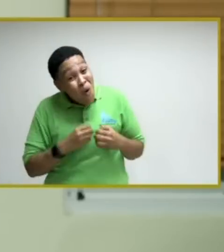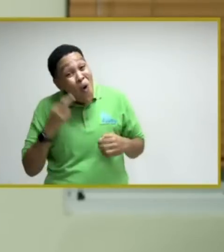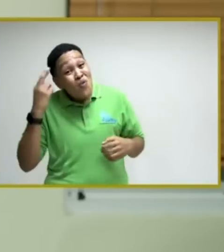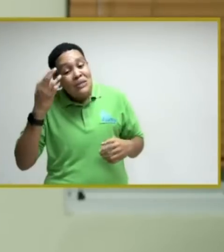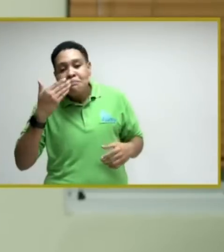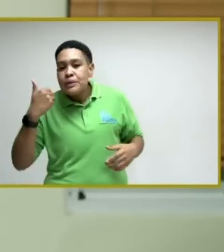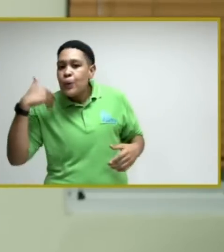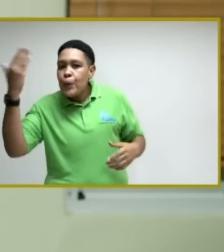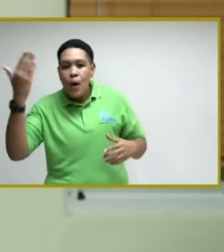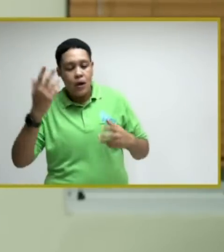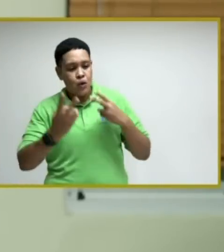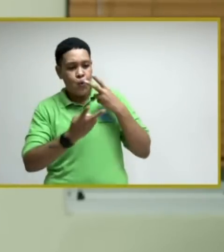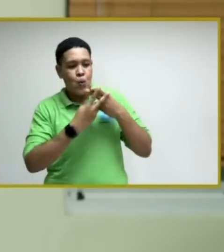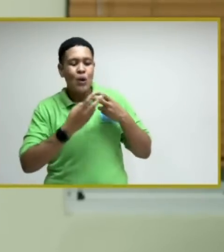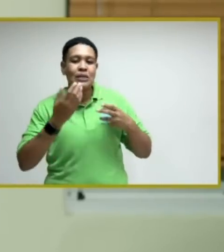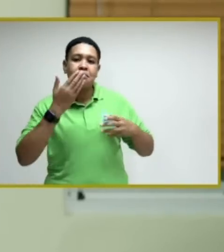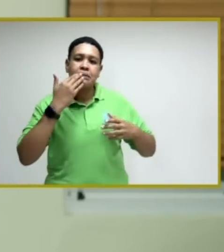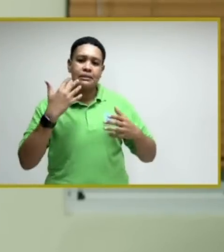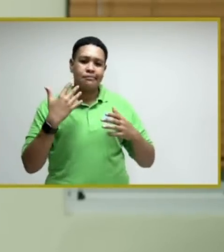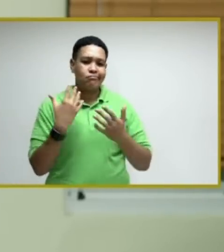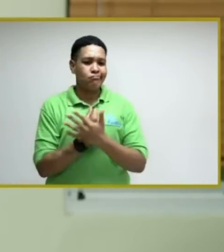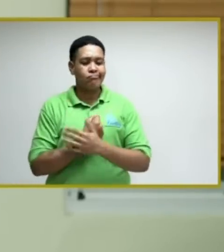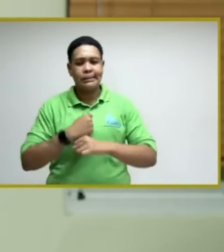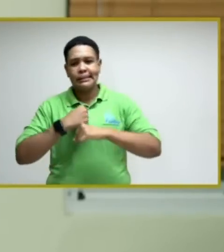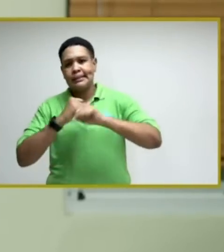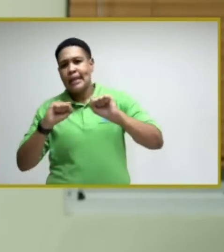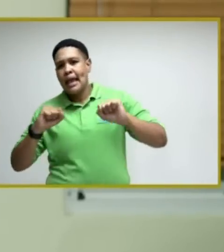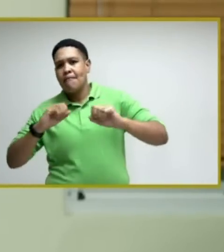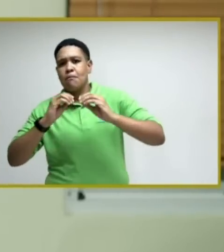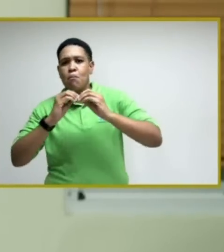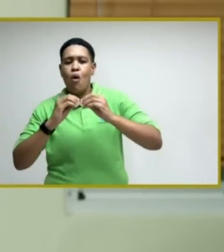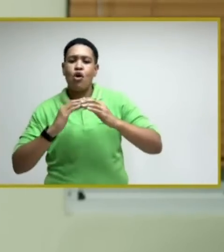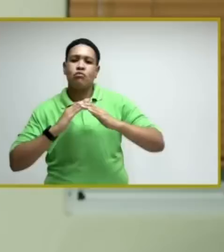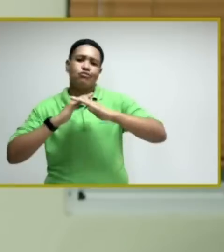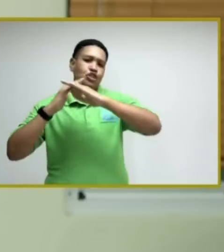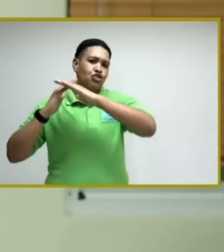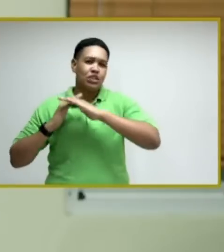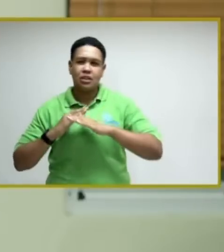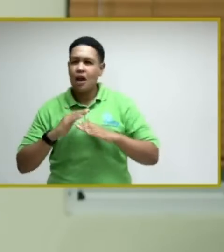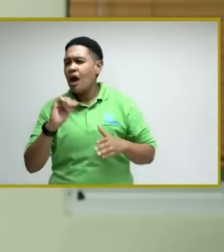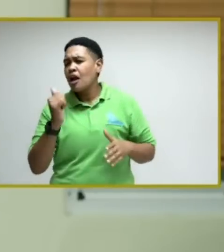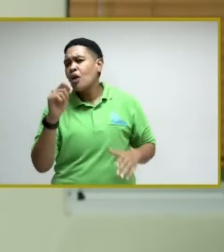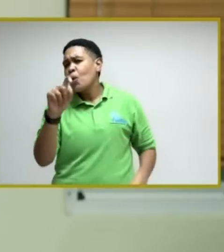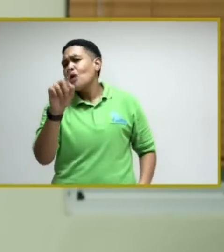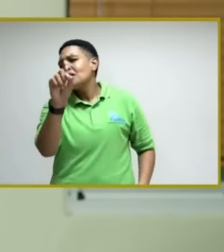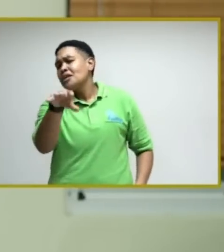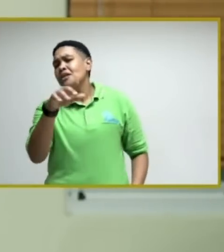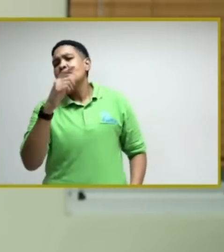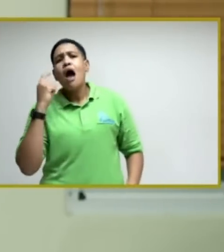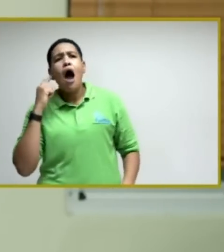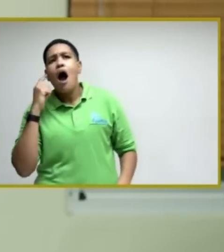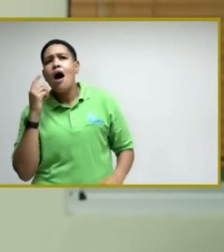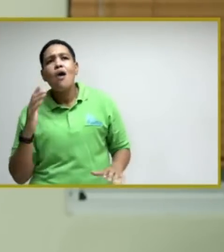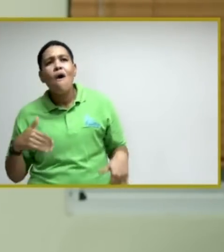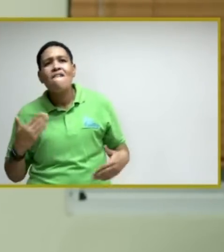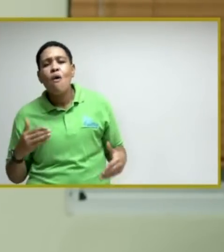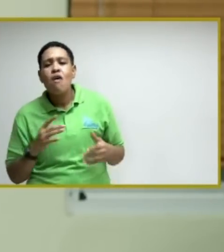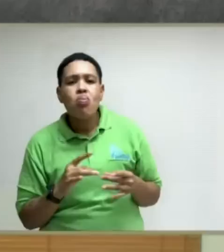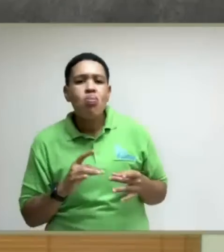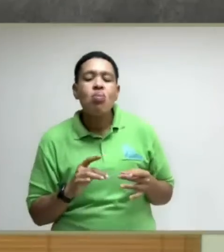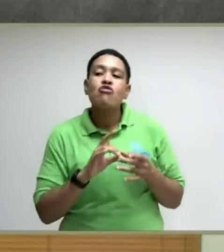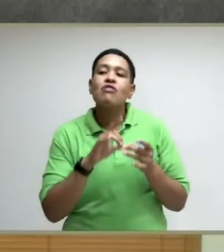restrictions and for quarantine. Another question has been asked repeatedly in terms of